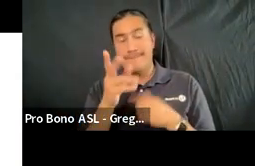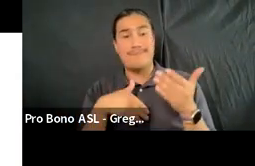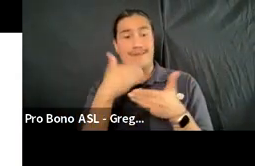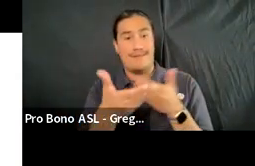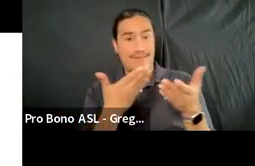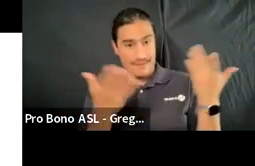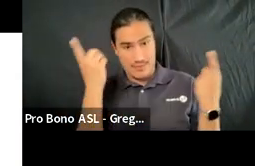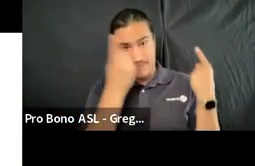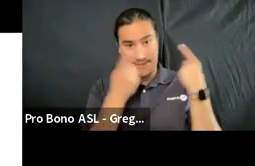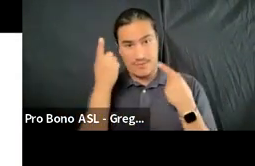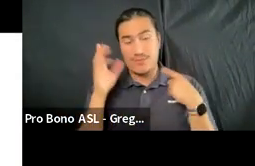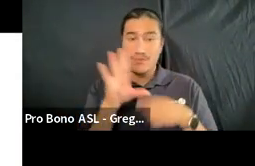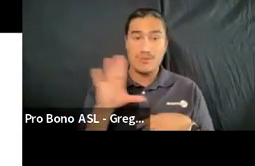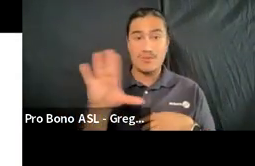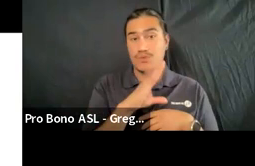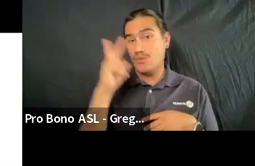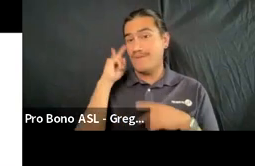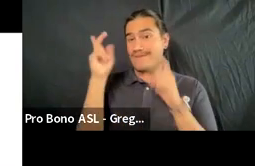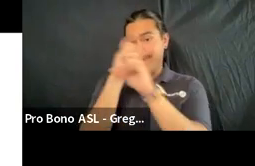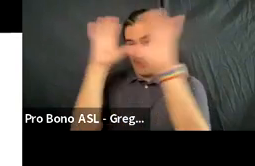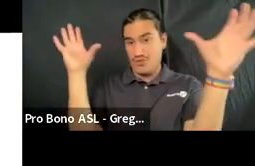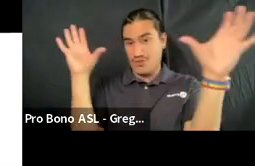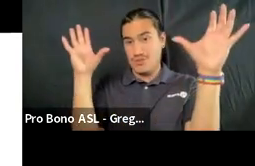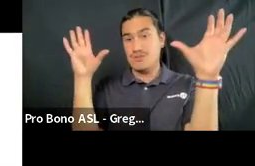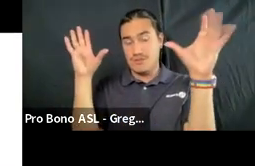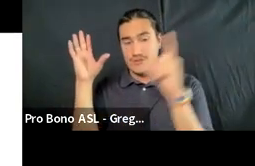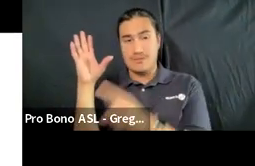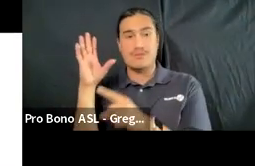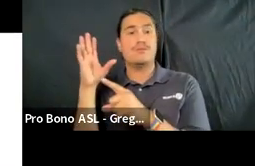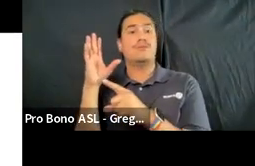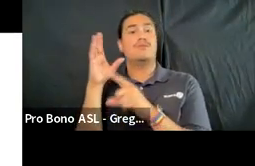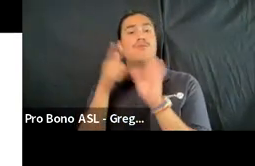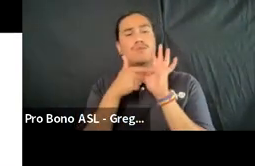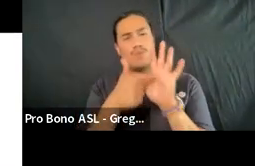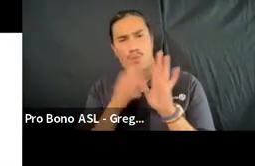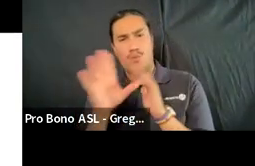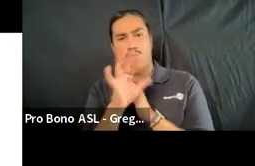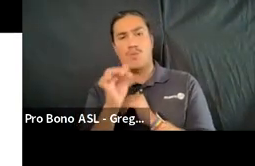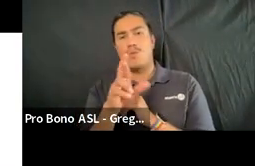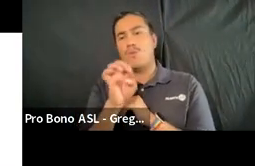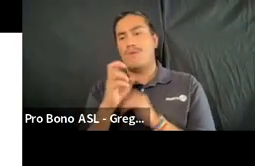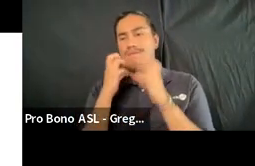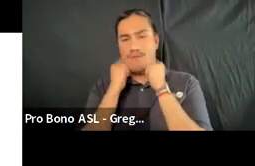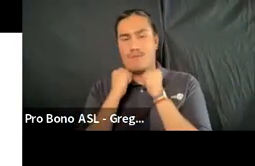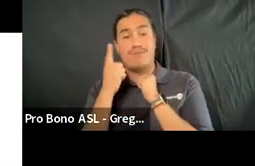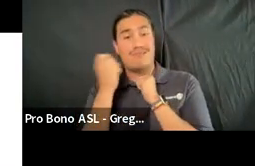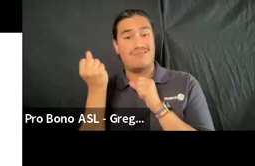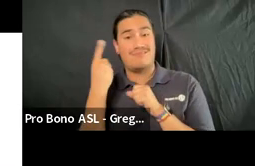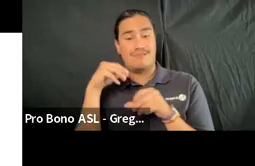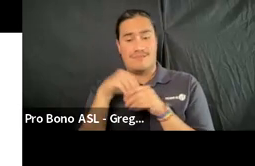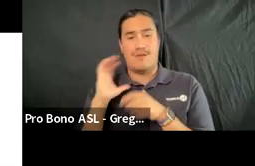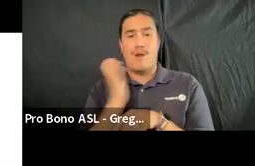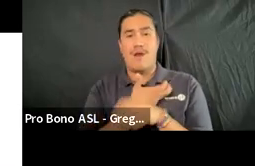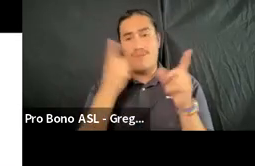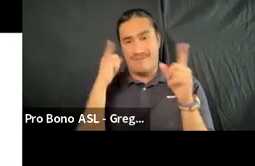consider, does your vision demonstrate concrete outcomes that reflect your core values, right? Because in our vision, we're